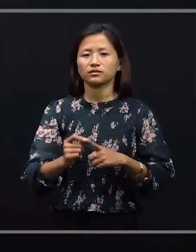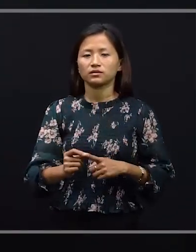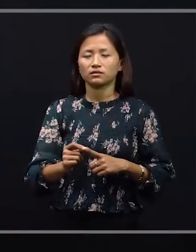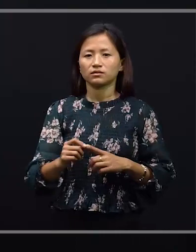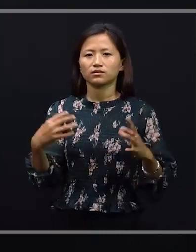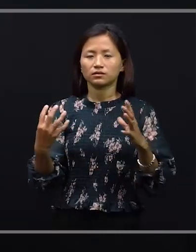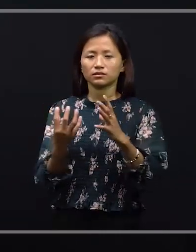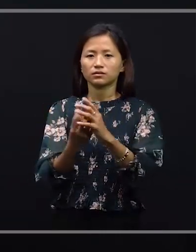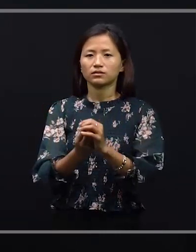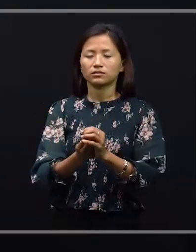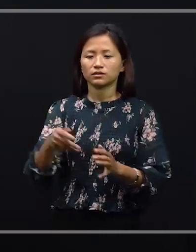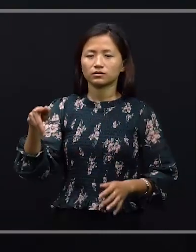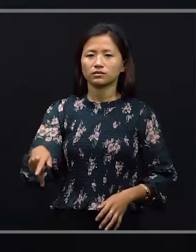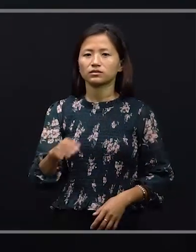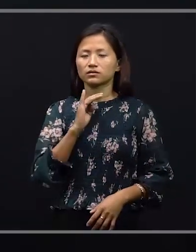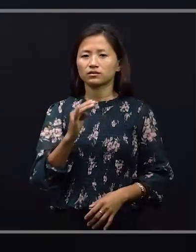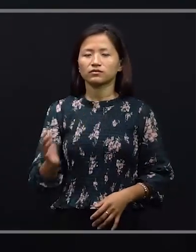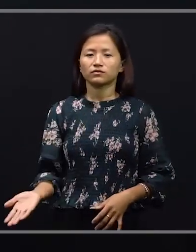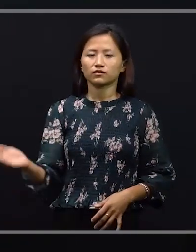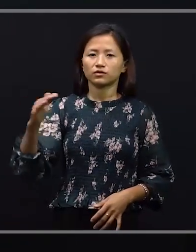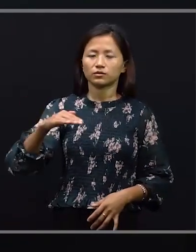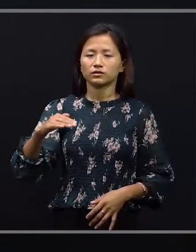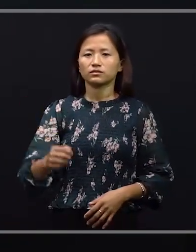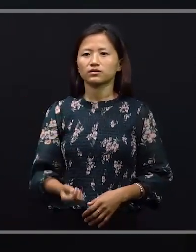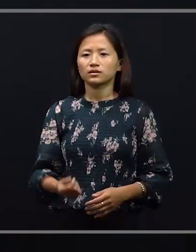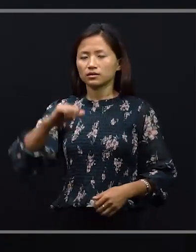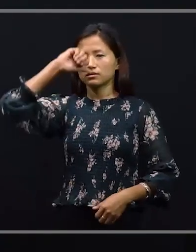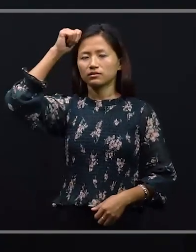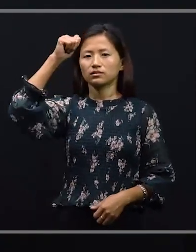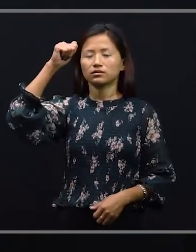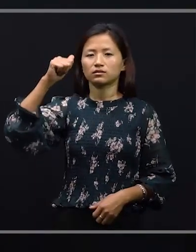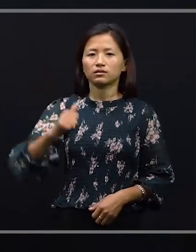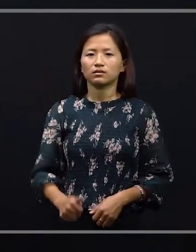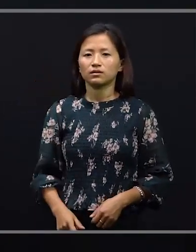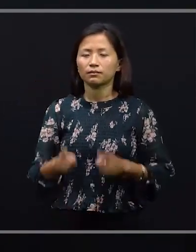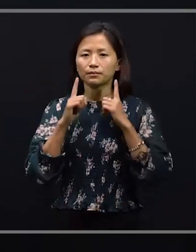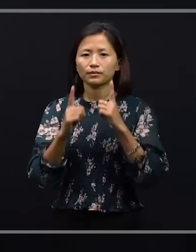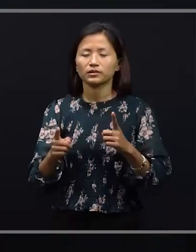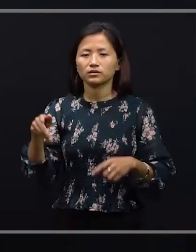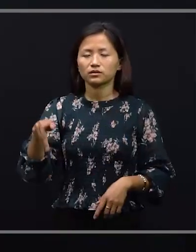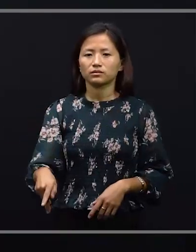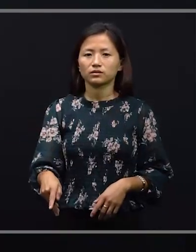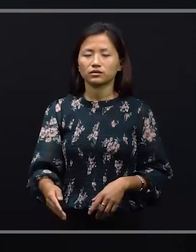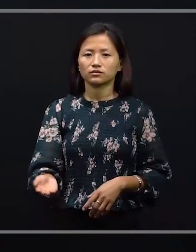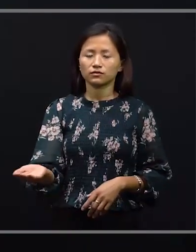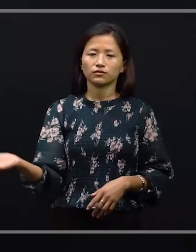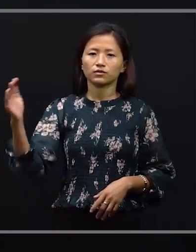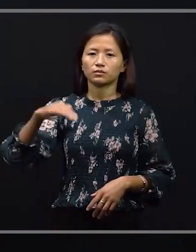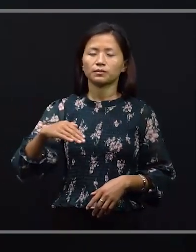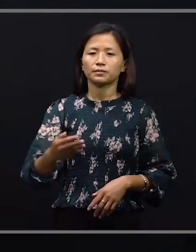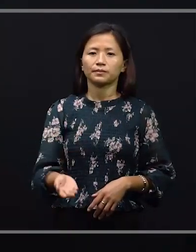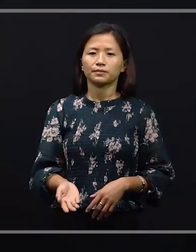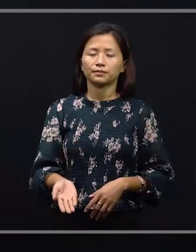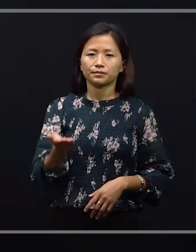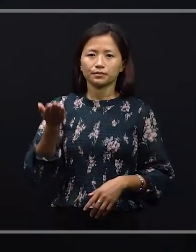this Khadar party, it was not formed in India. Okay, it was not formed in India, but it was formed by we call them